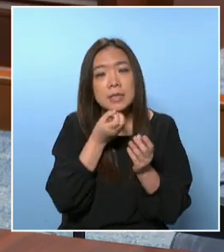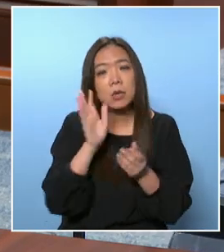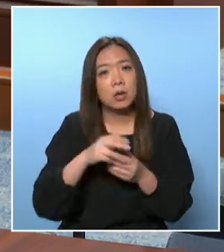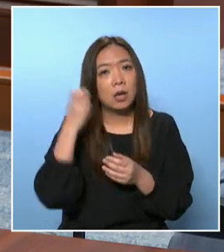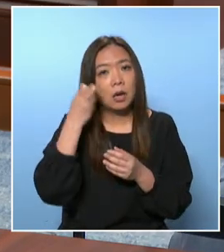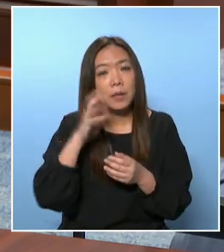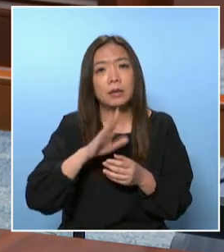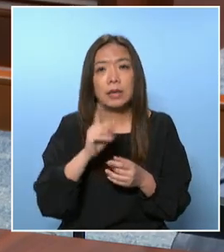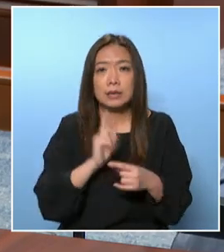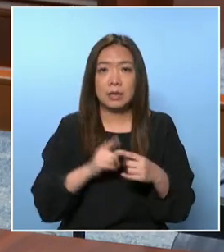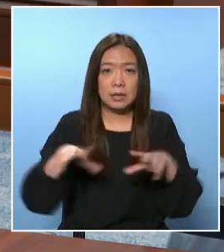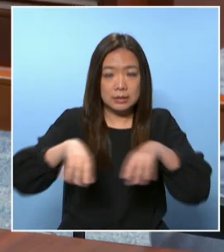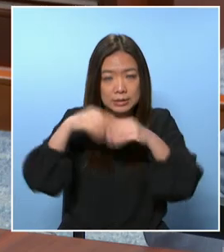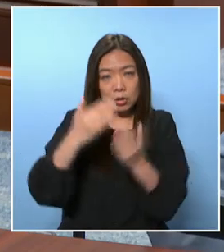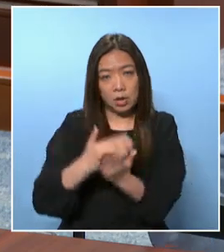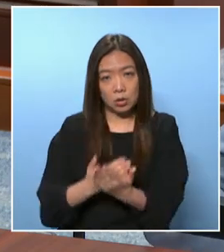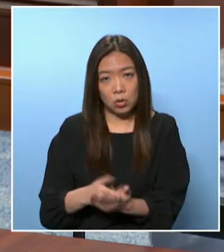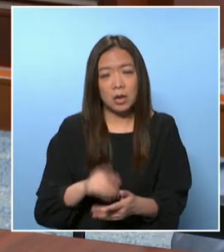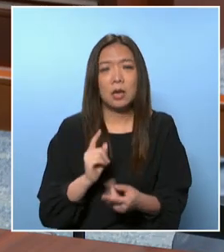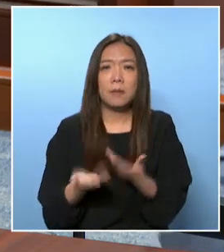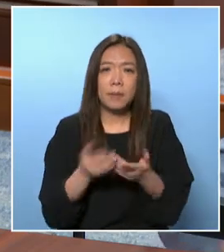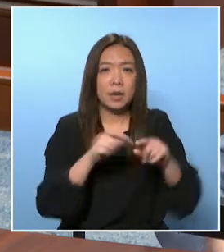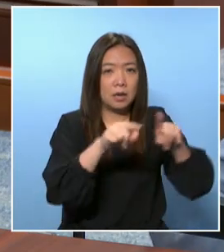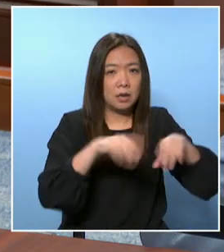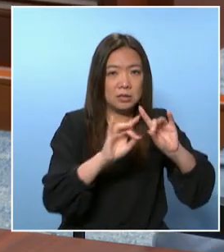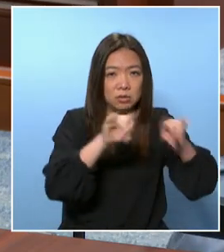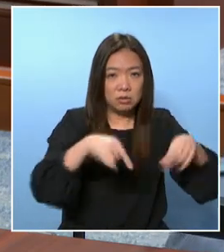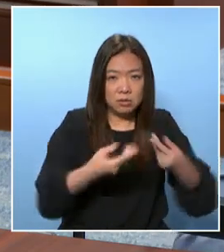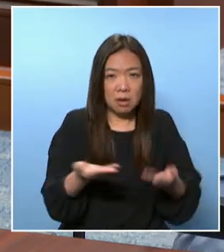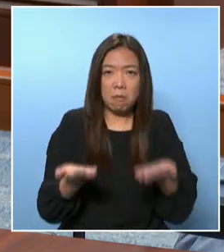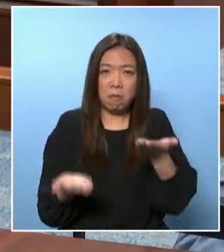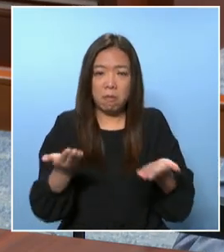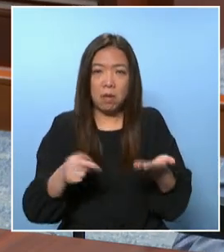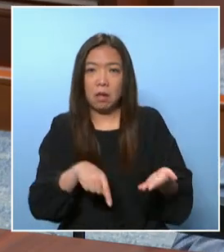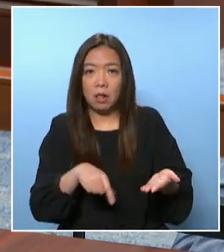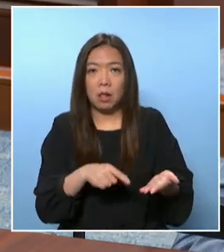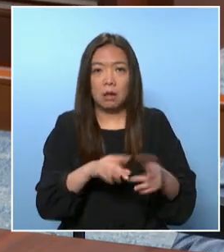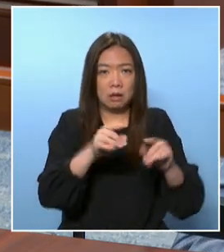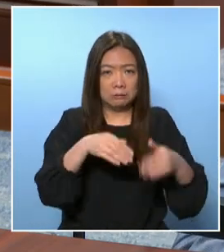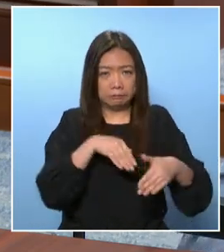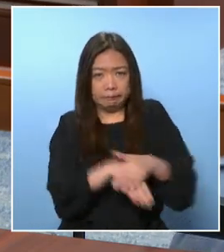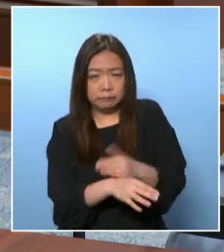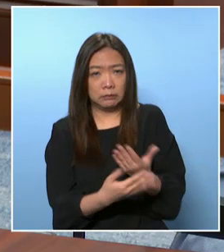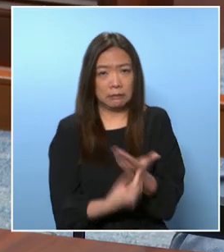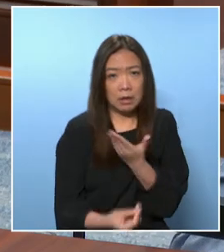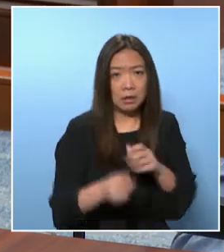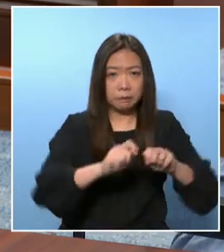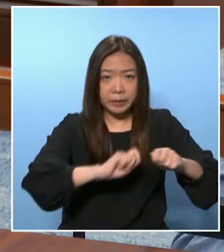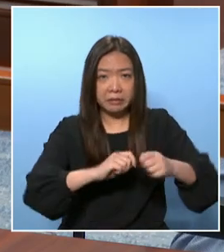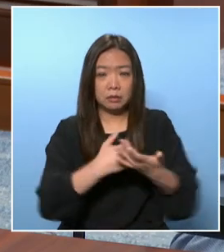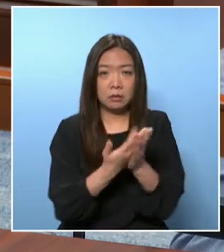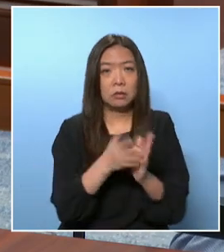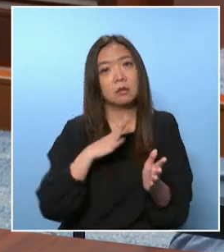listen to more views and you can certainly come up with a solution. With the central registry, it would be far better than a